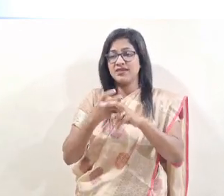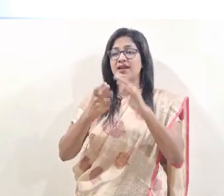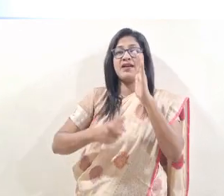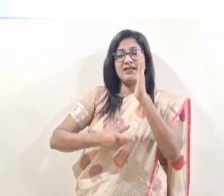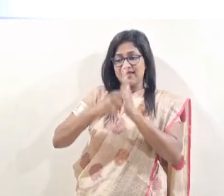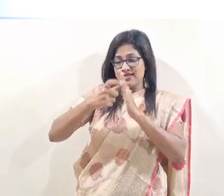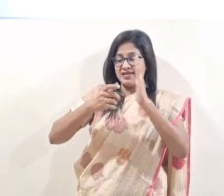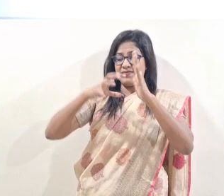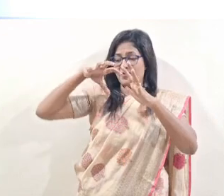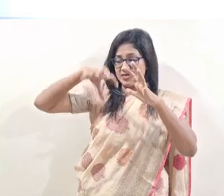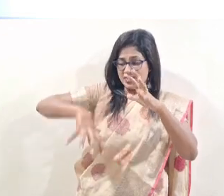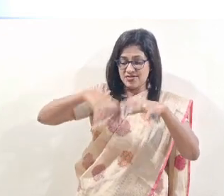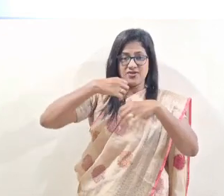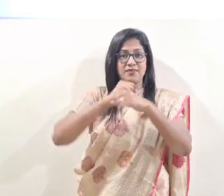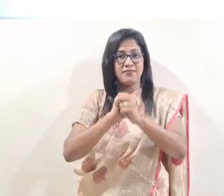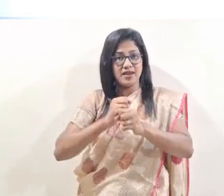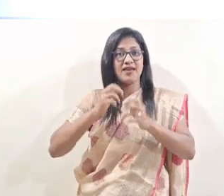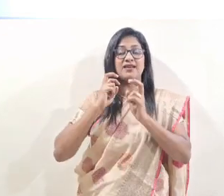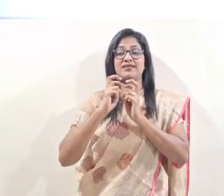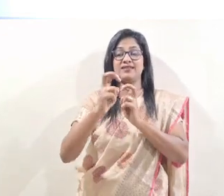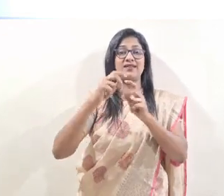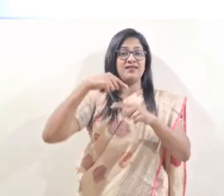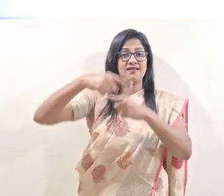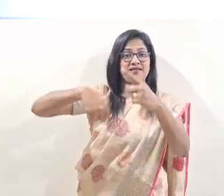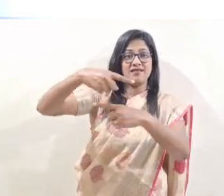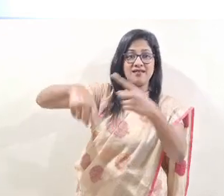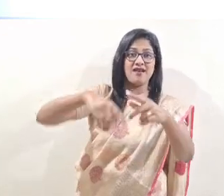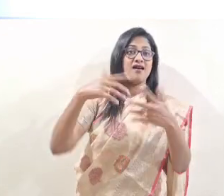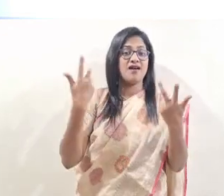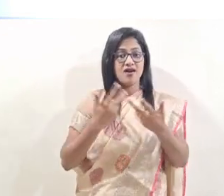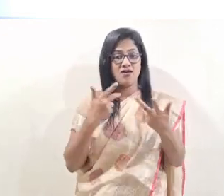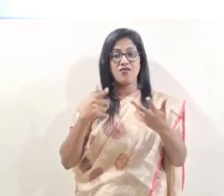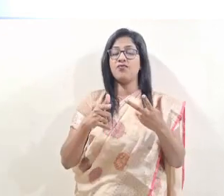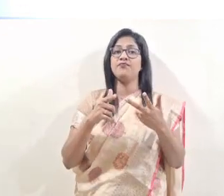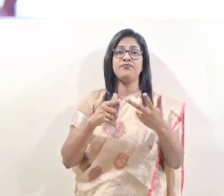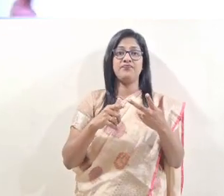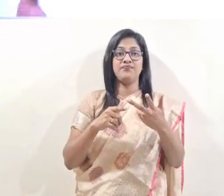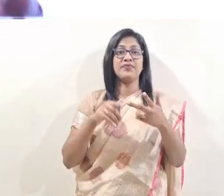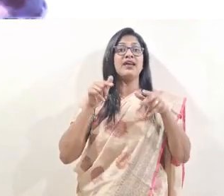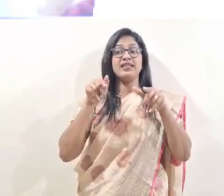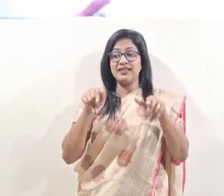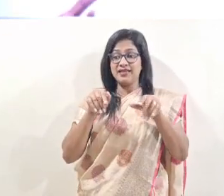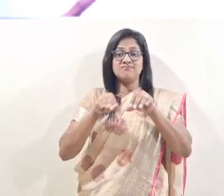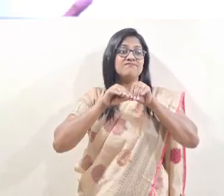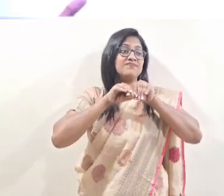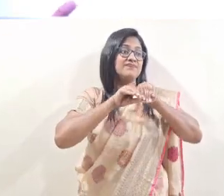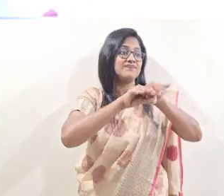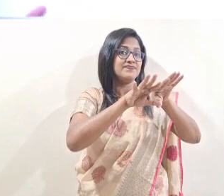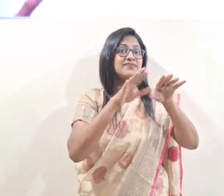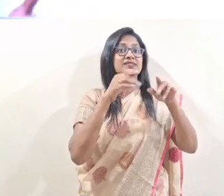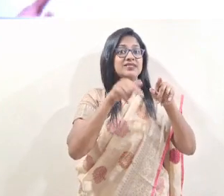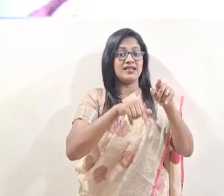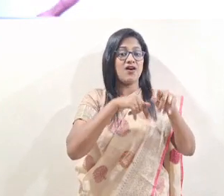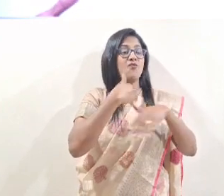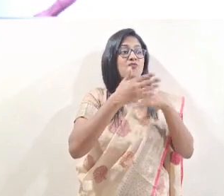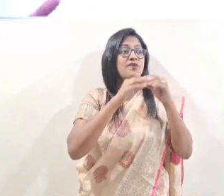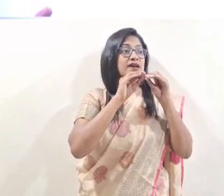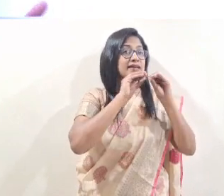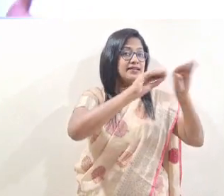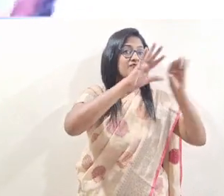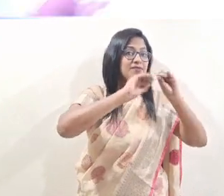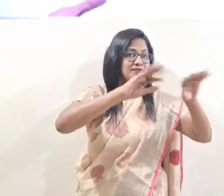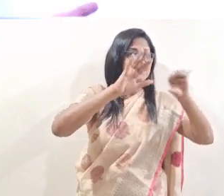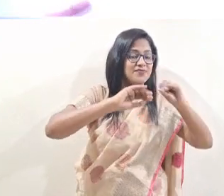infrastructure building and running, has gone and spread to the other metros which are going to come